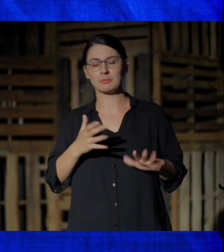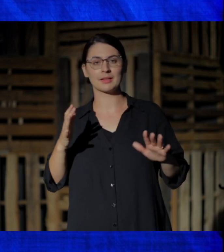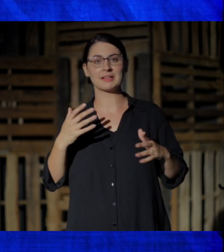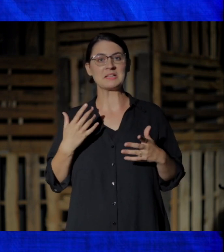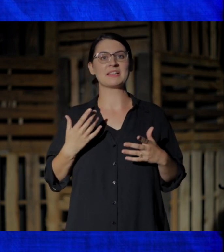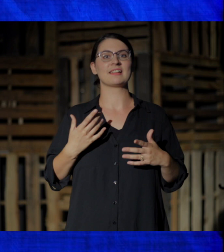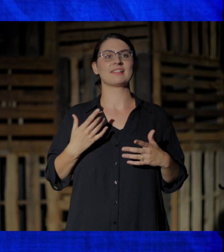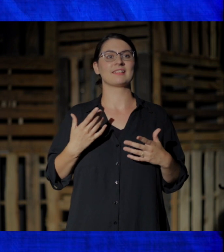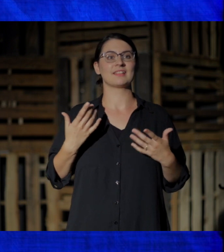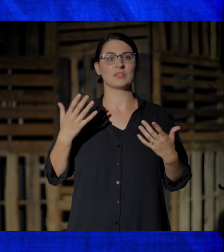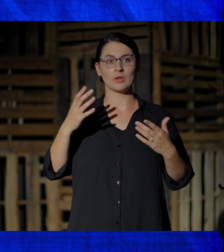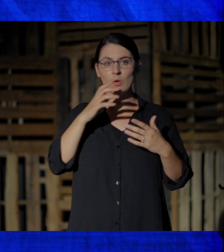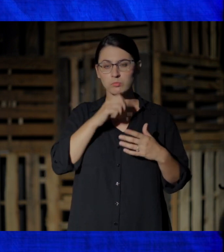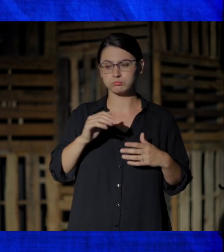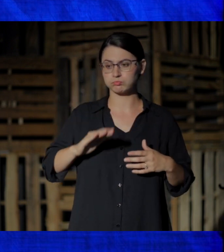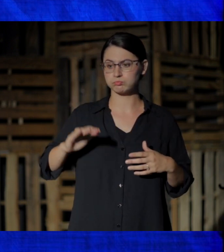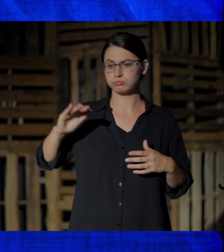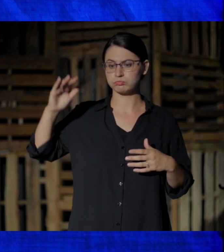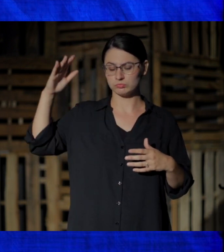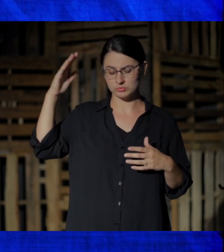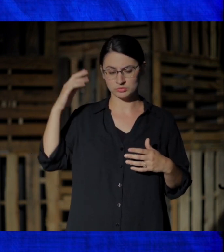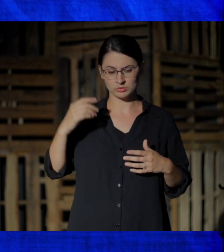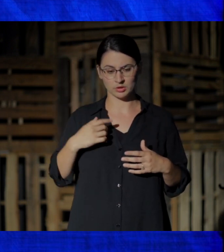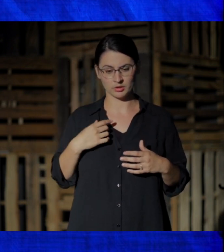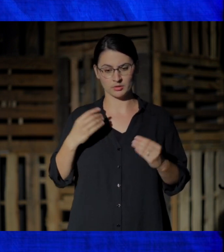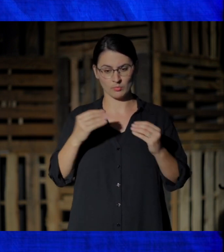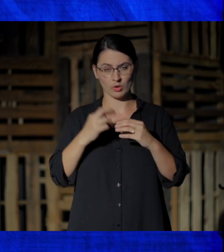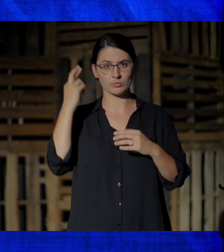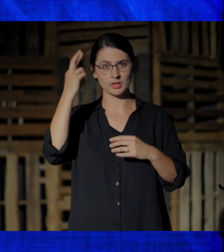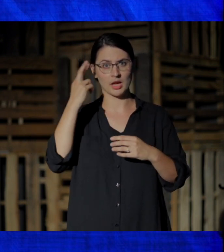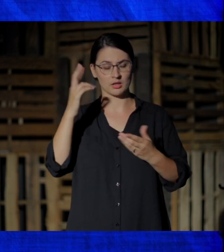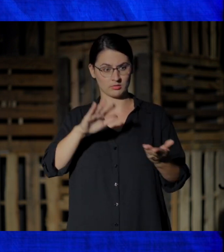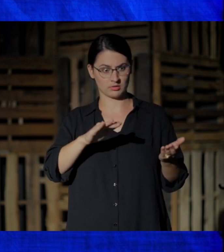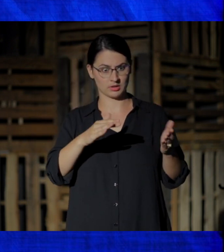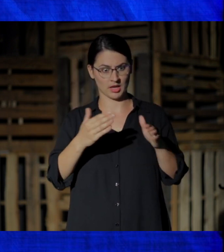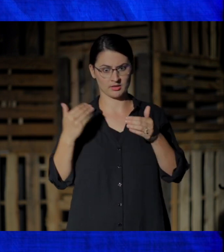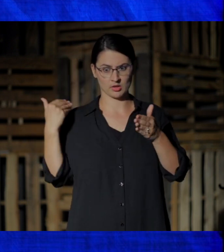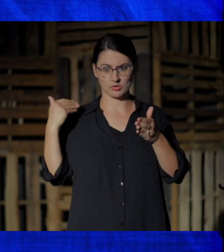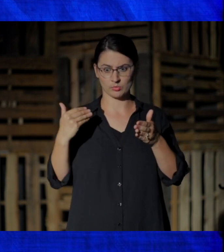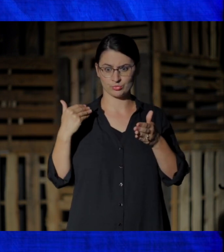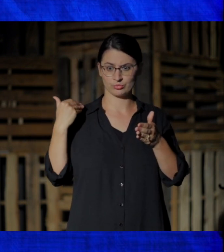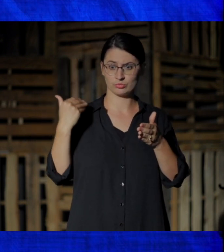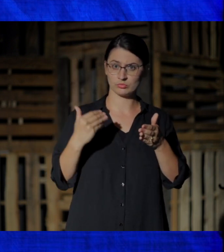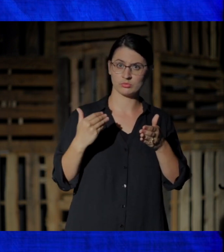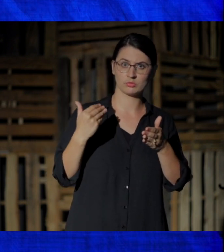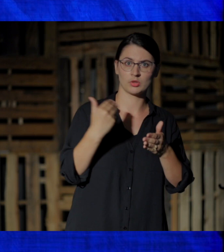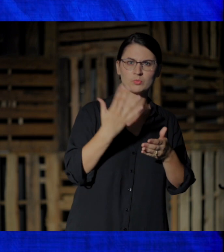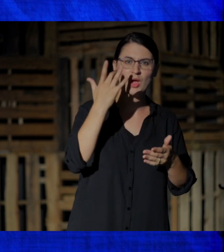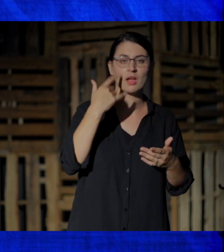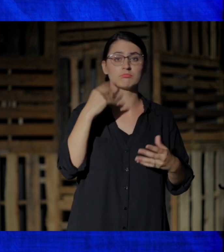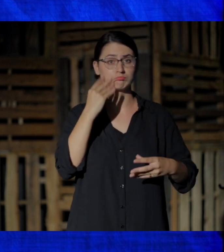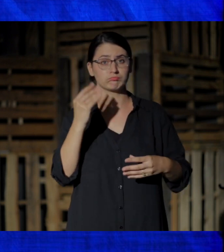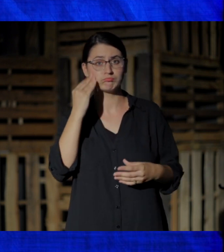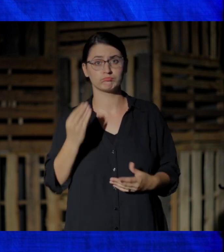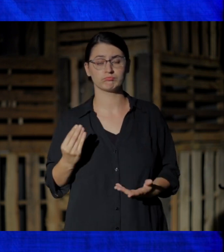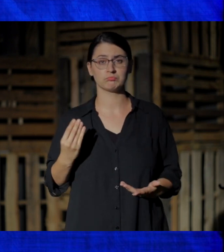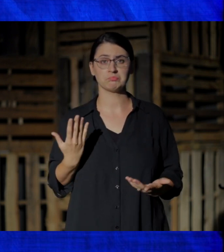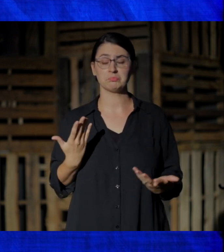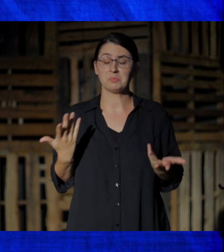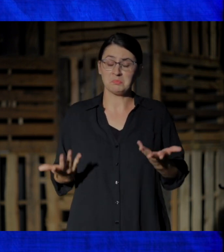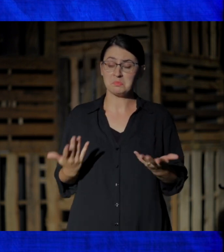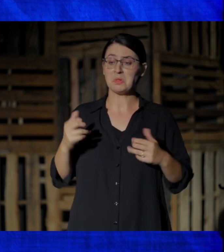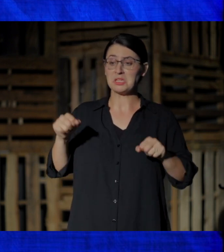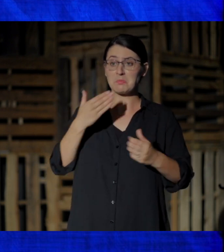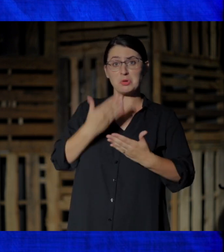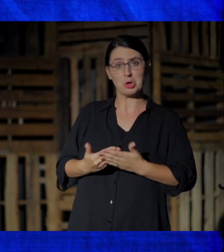you get, the more the reality that death is coming becomes a part of your experience. And, you know, it's a good thing. It can make you